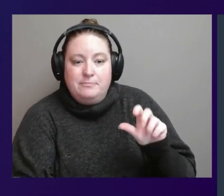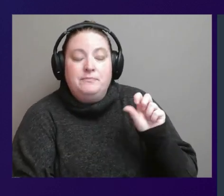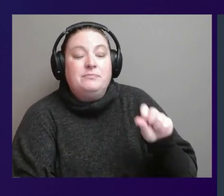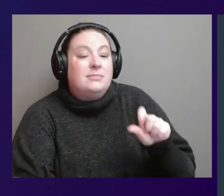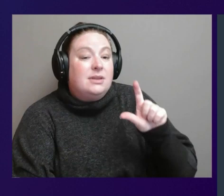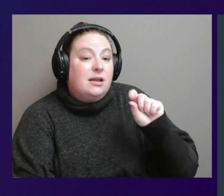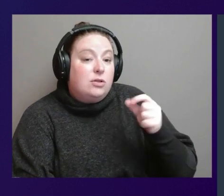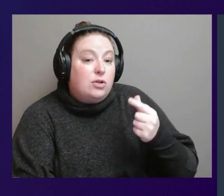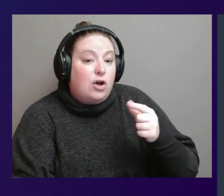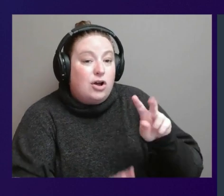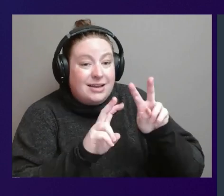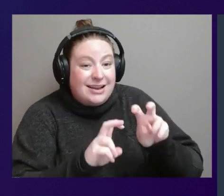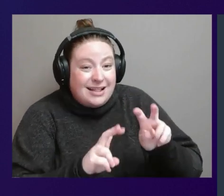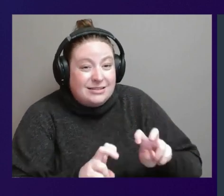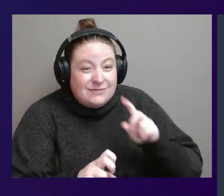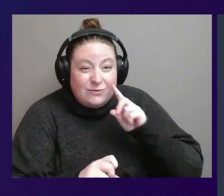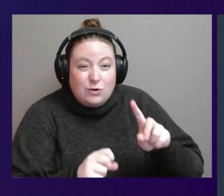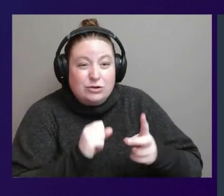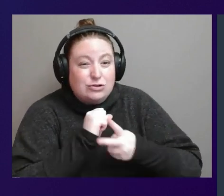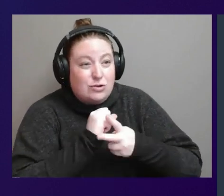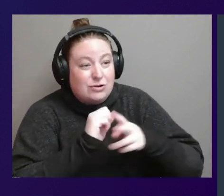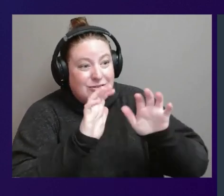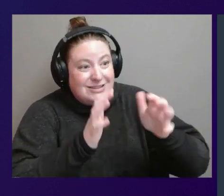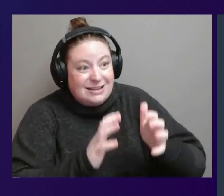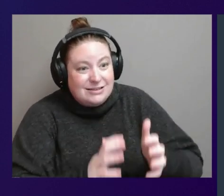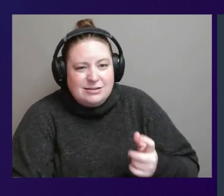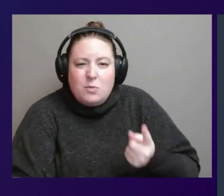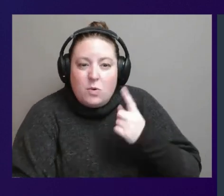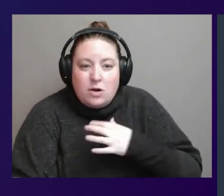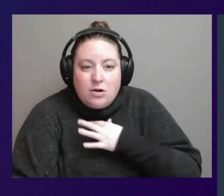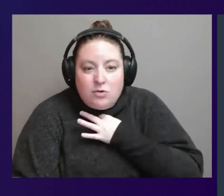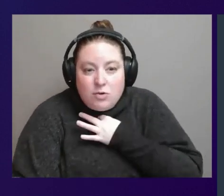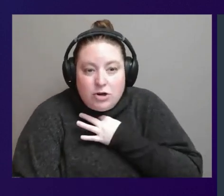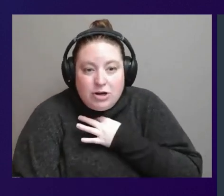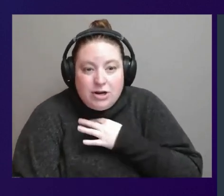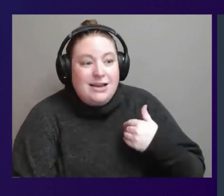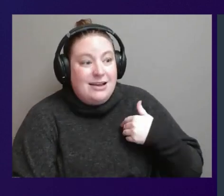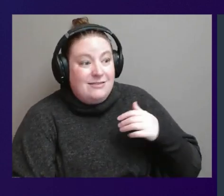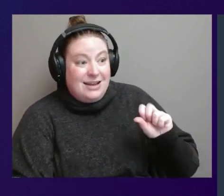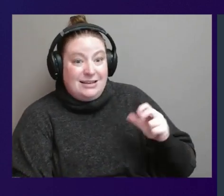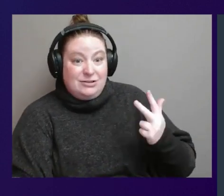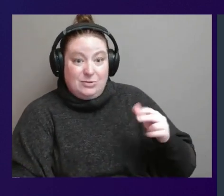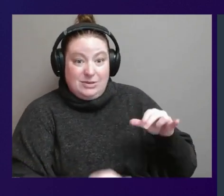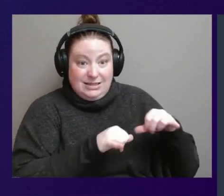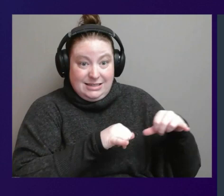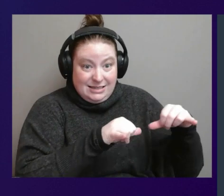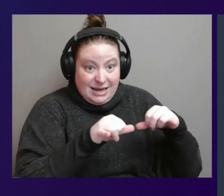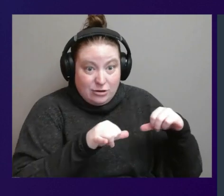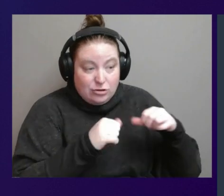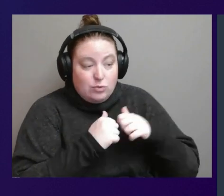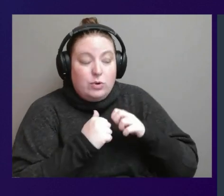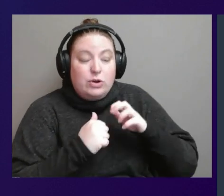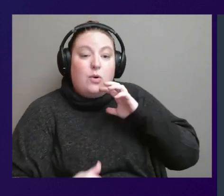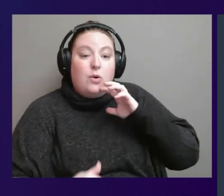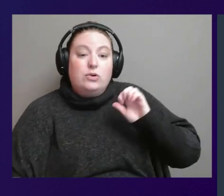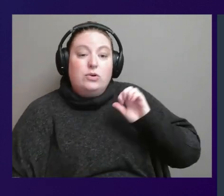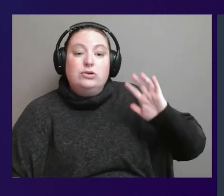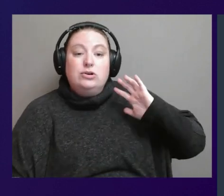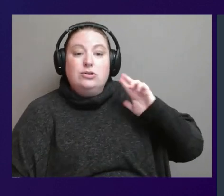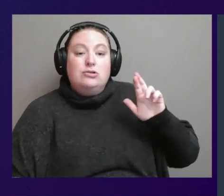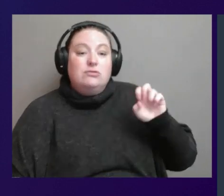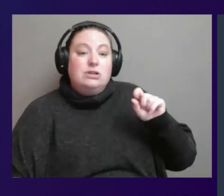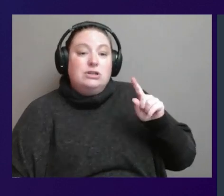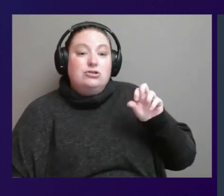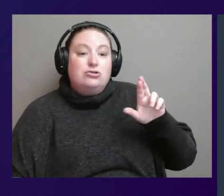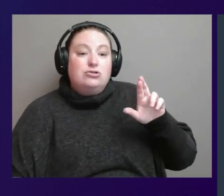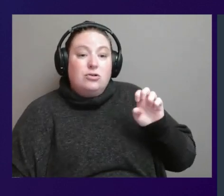storage classes in a single query by combining recent logs stored in S3 Standard with older restored logs stored in S3 Glacier Flexible